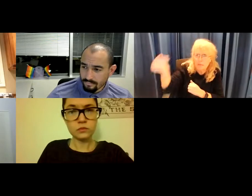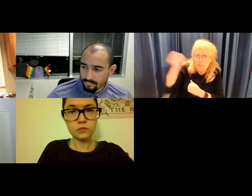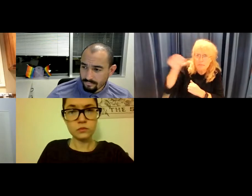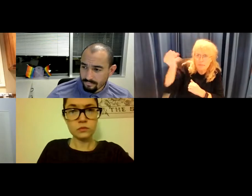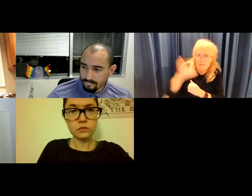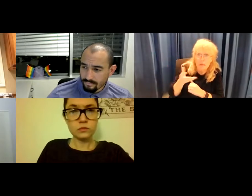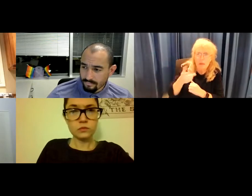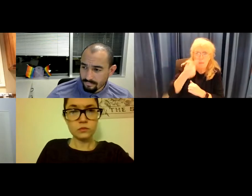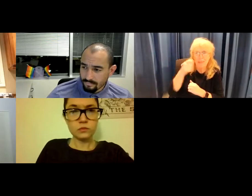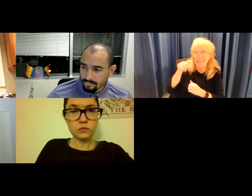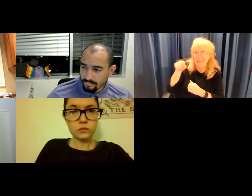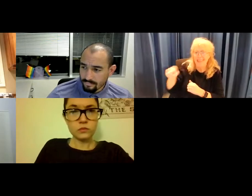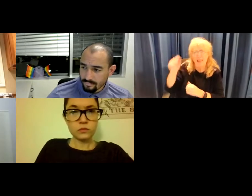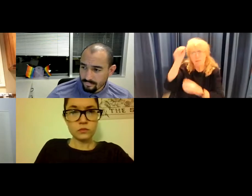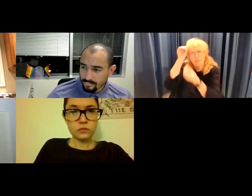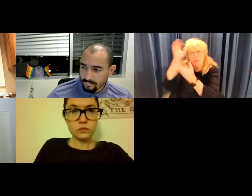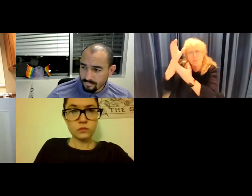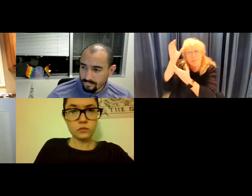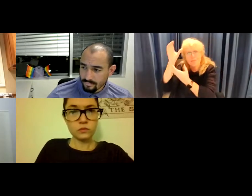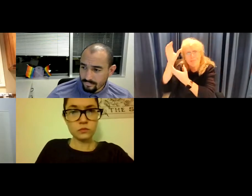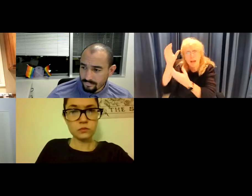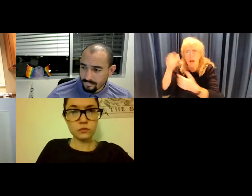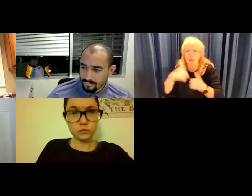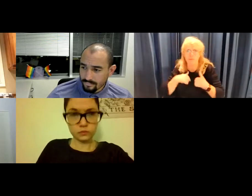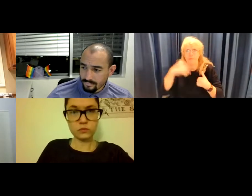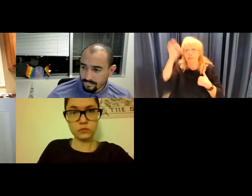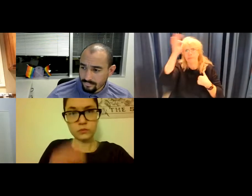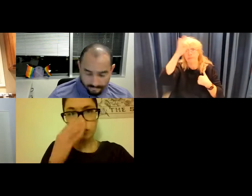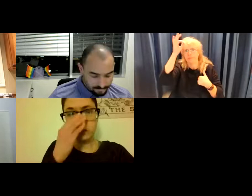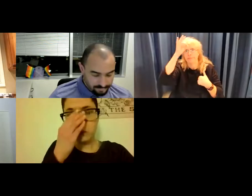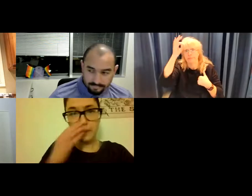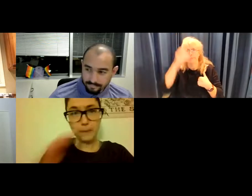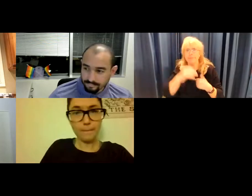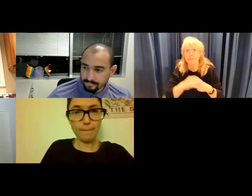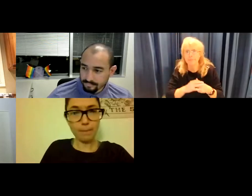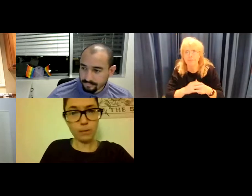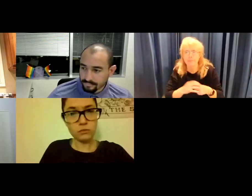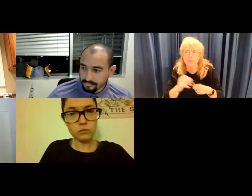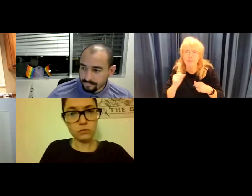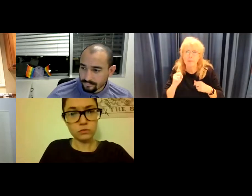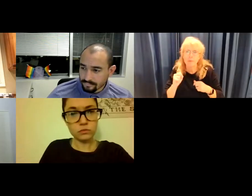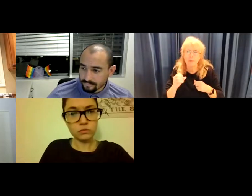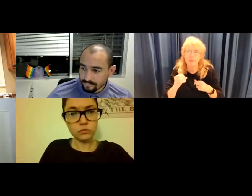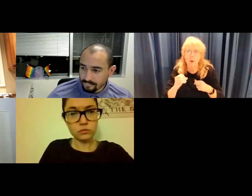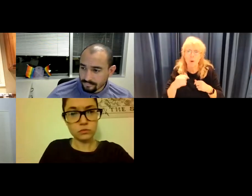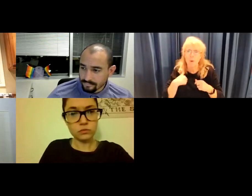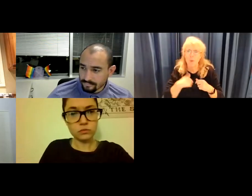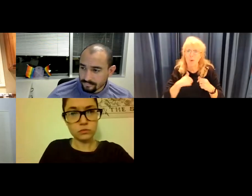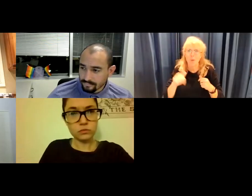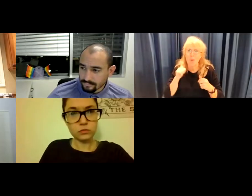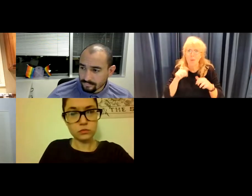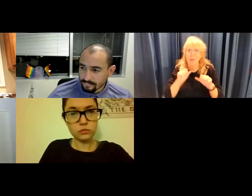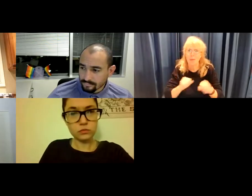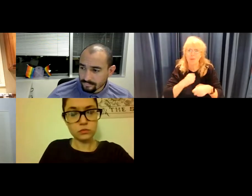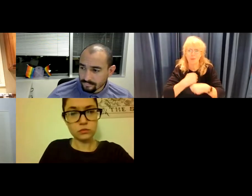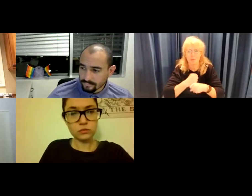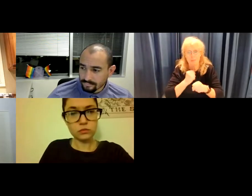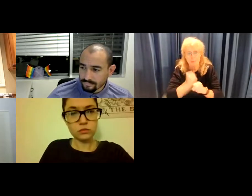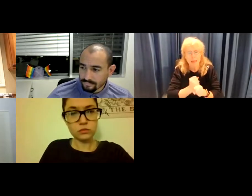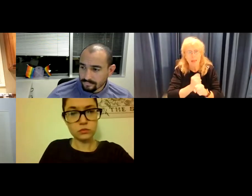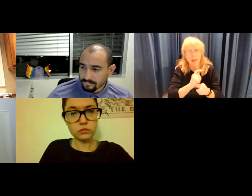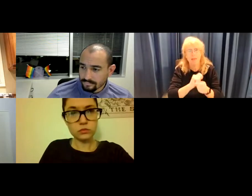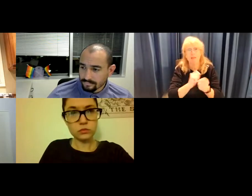they know this stuff and I don't. And we won't ever be able to make a transition